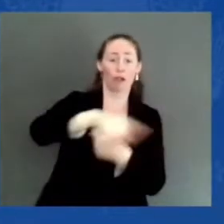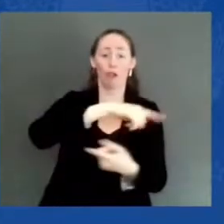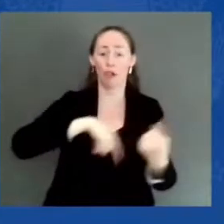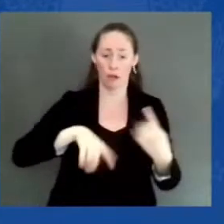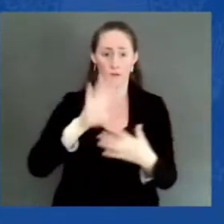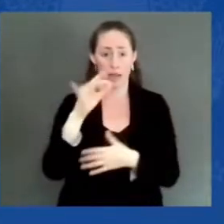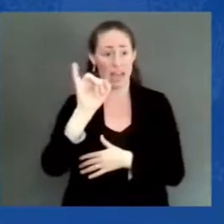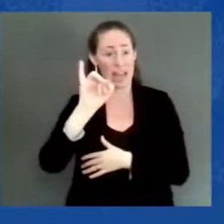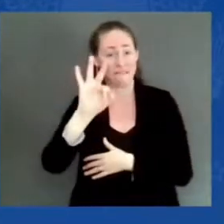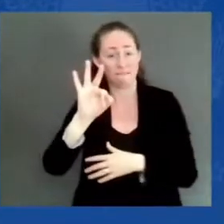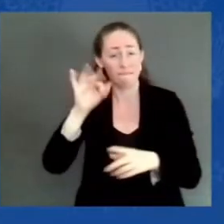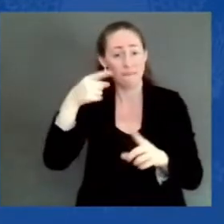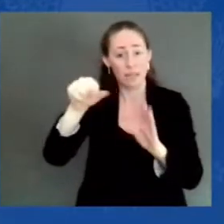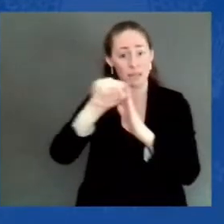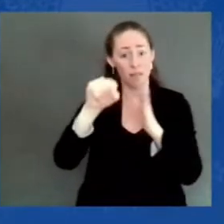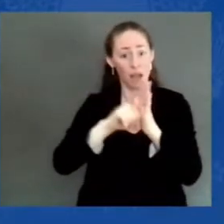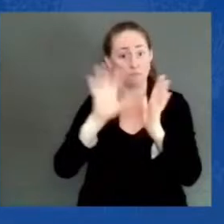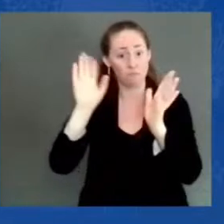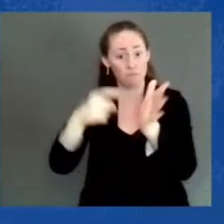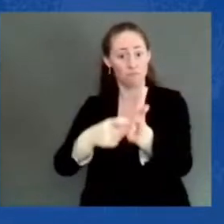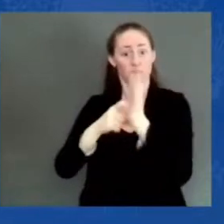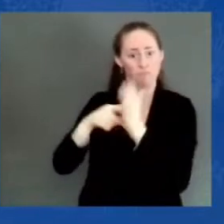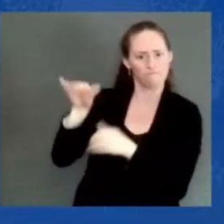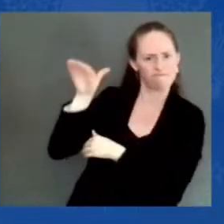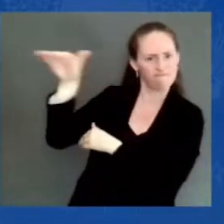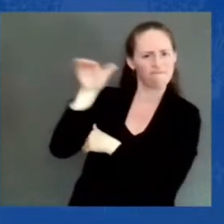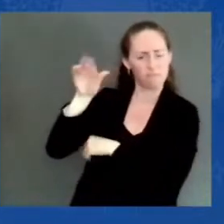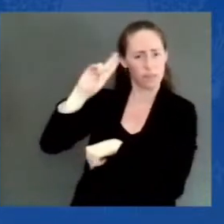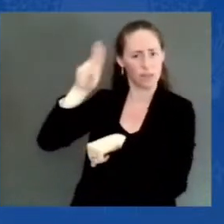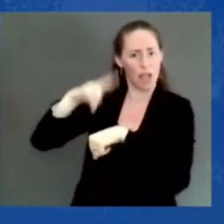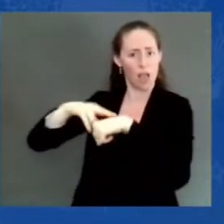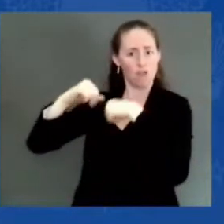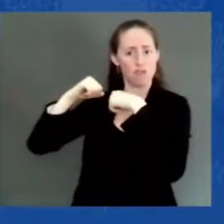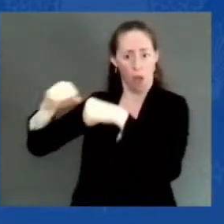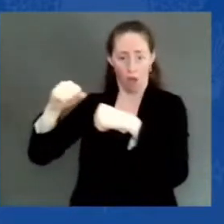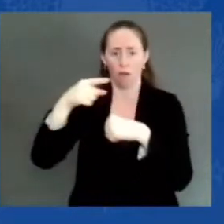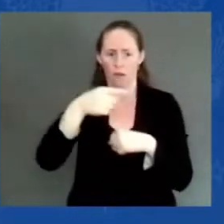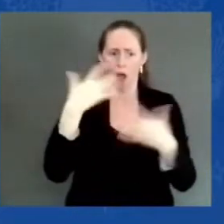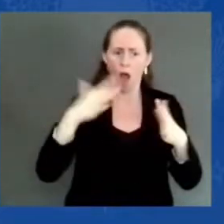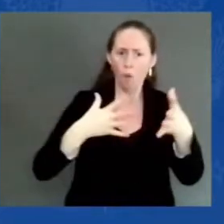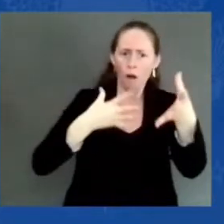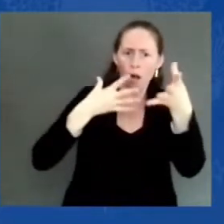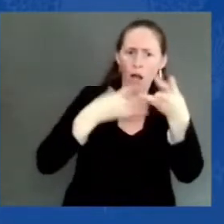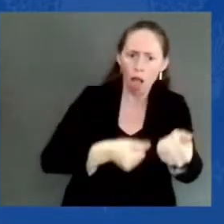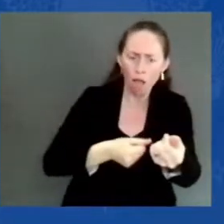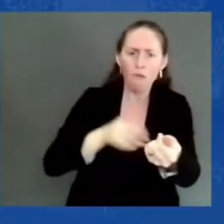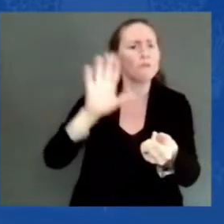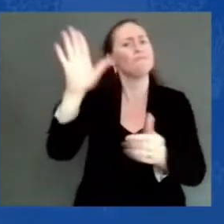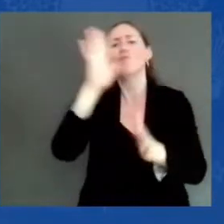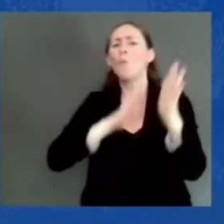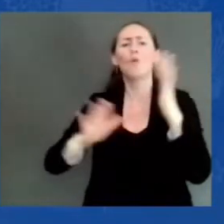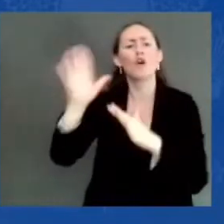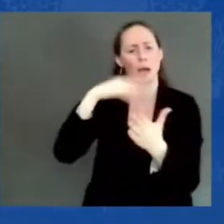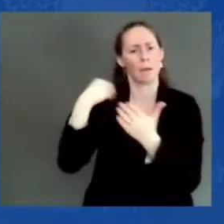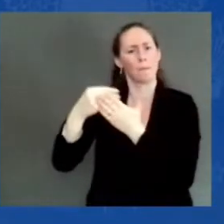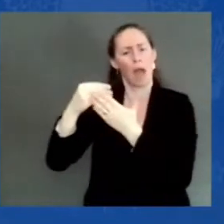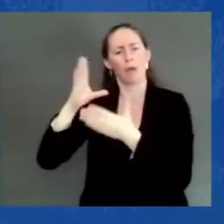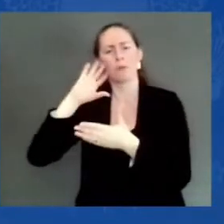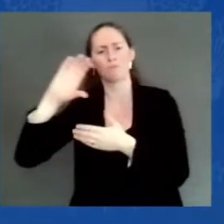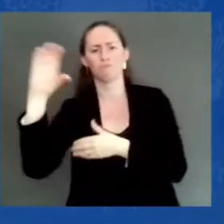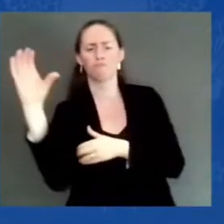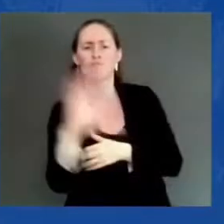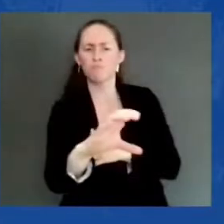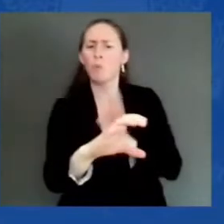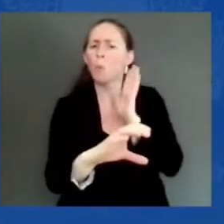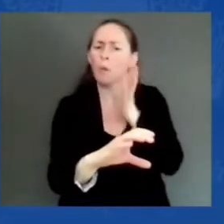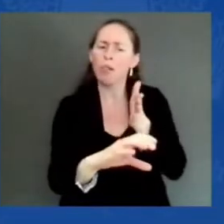another tool that will help them shore up their budgets, meet the needs of their communities, and continue our economic recovery.